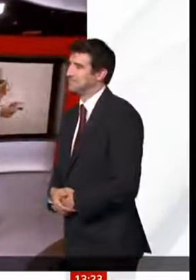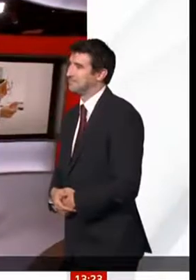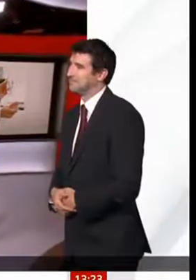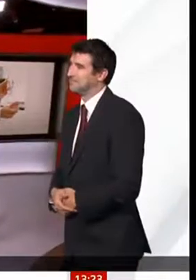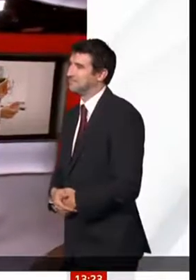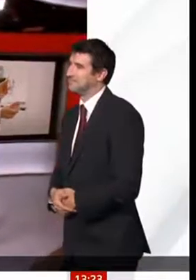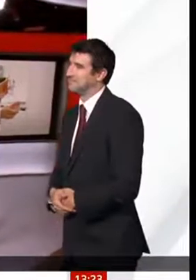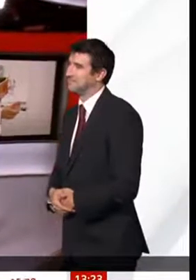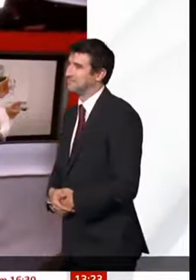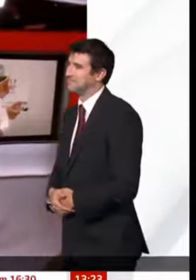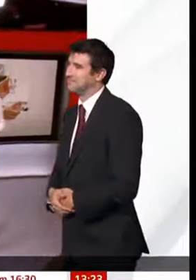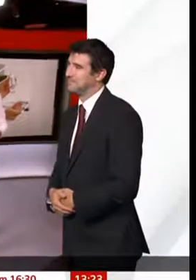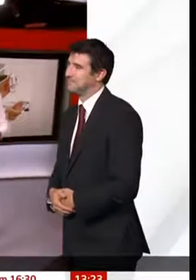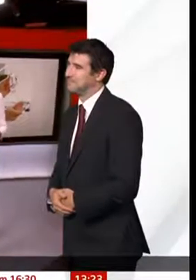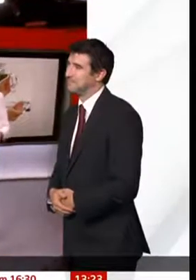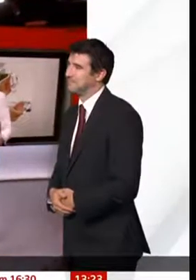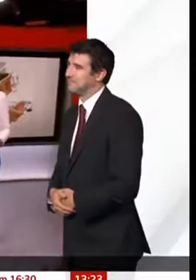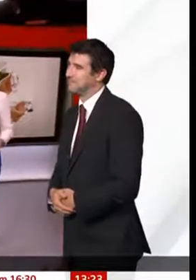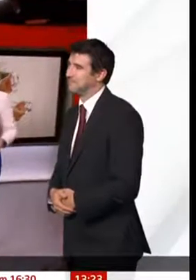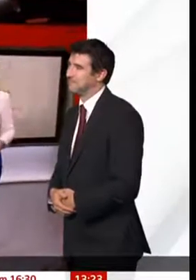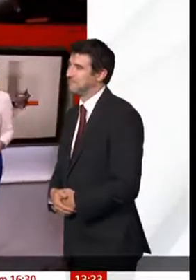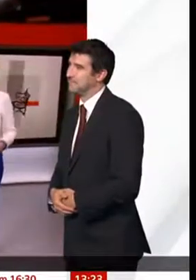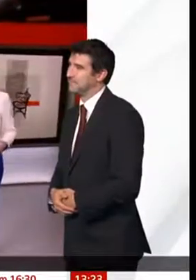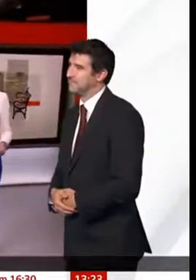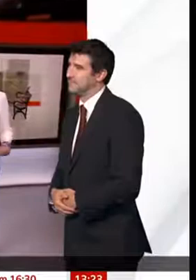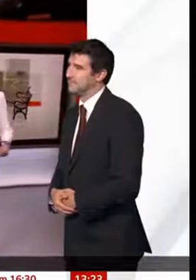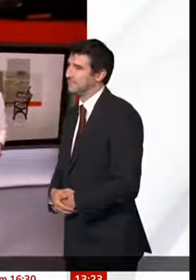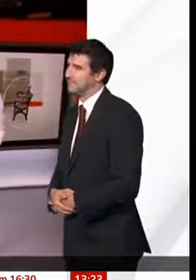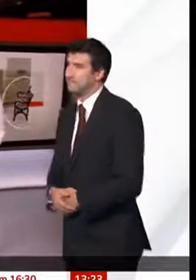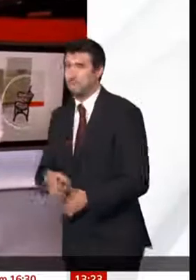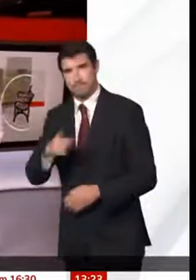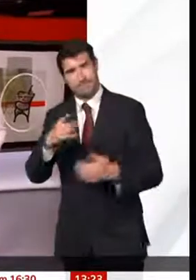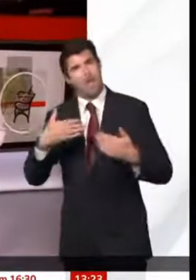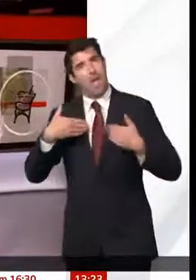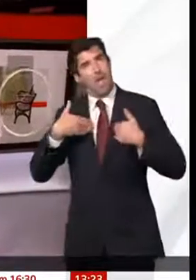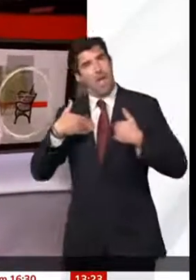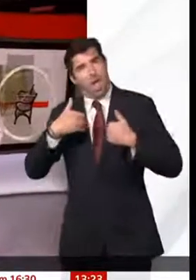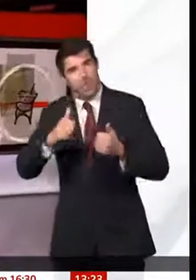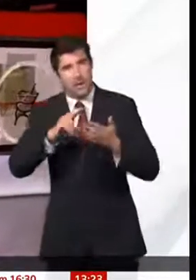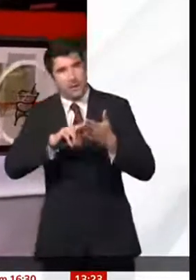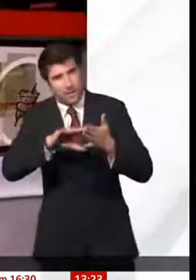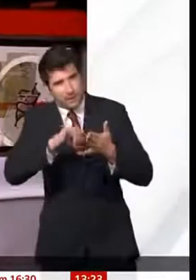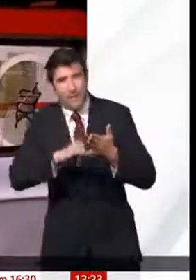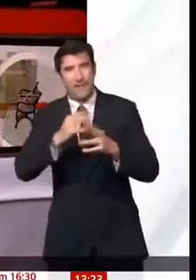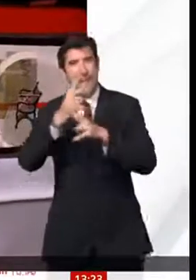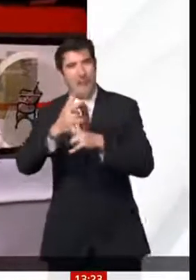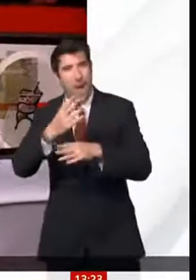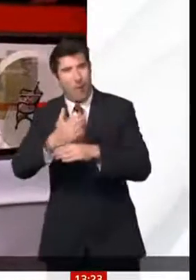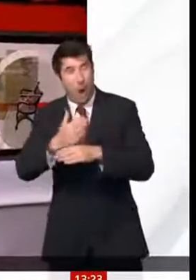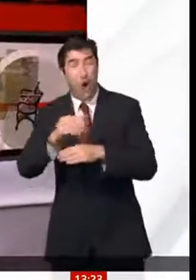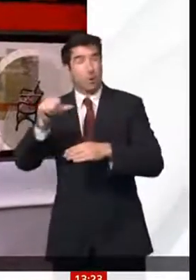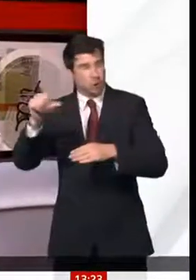They were meant to be among the first to be immunised against COVID-19, but health and care workers are being left behind in efforts